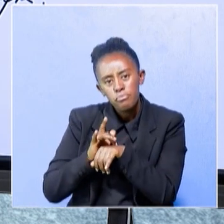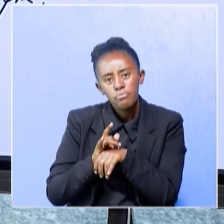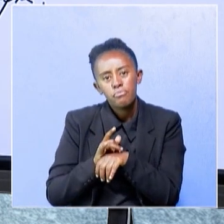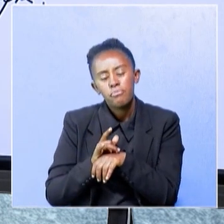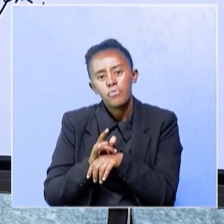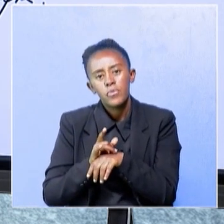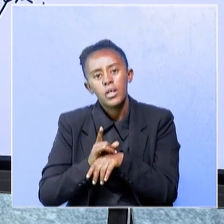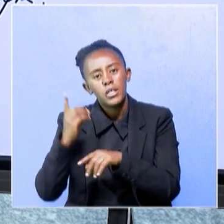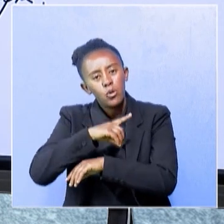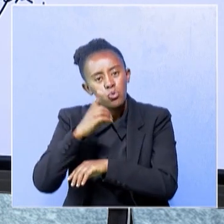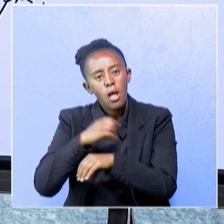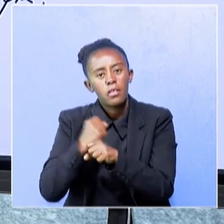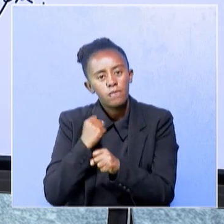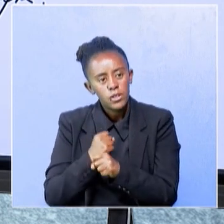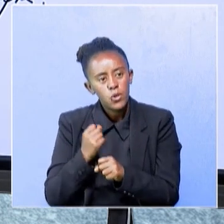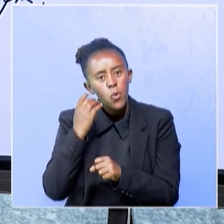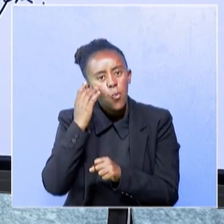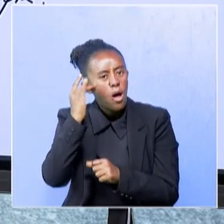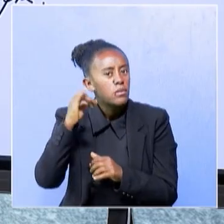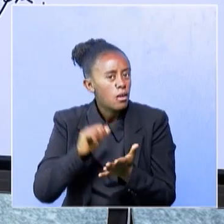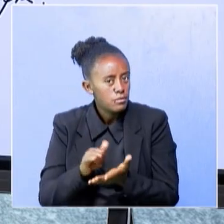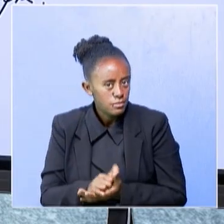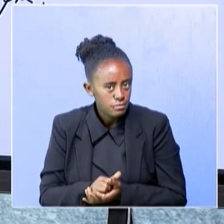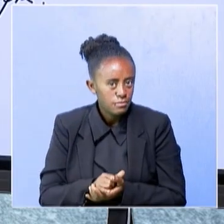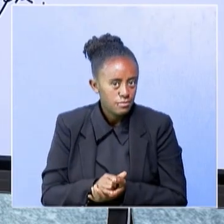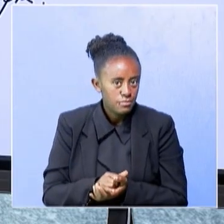day-to-day activity. Why that?